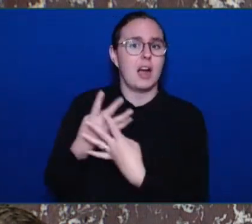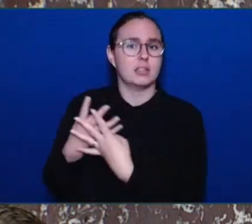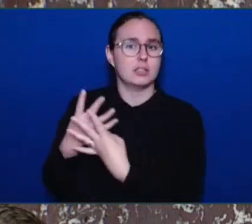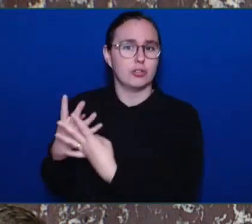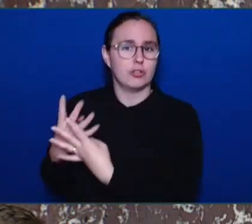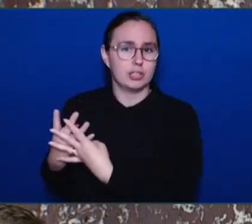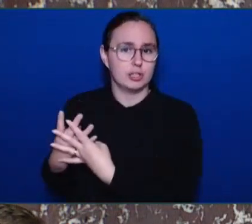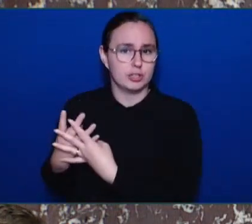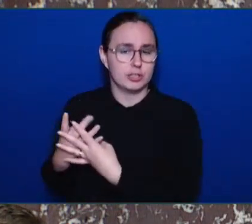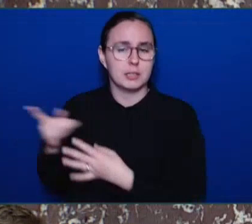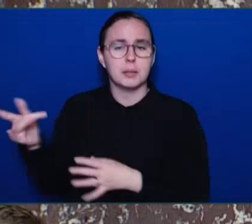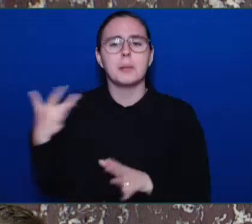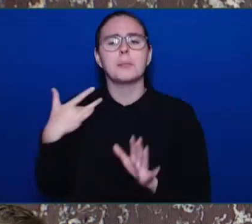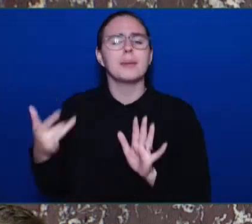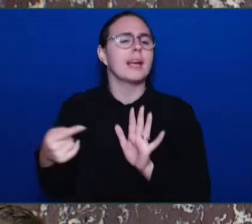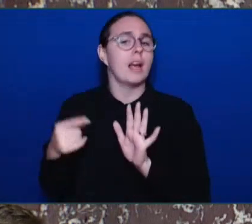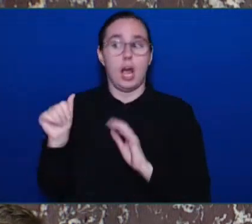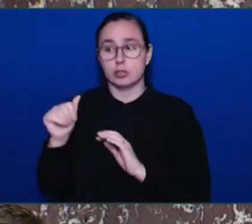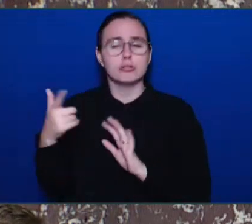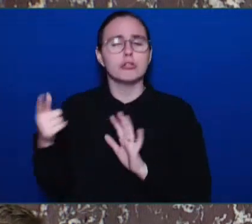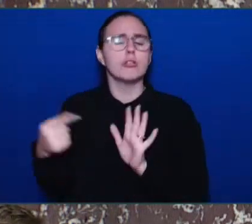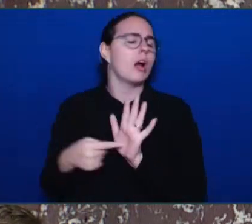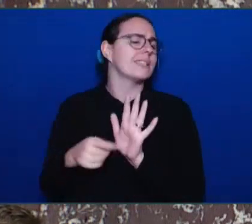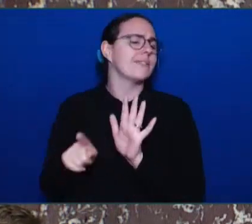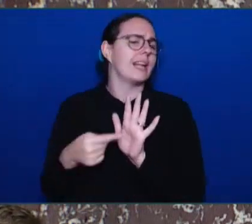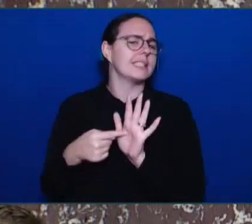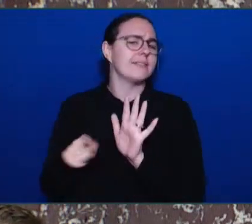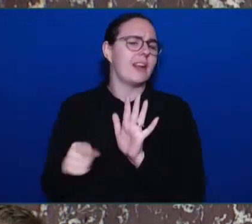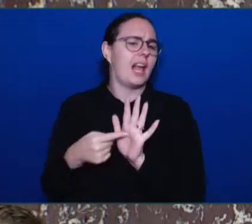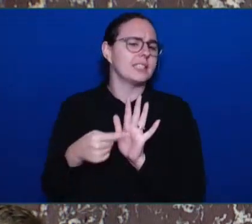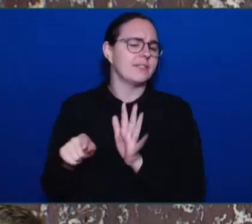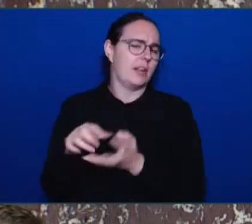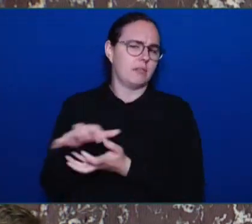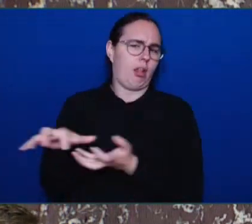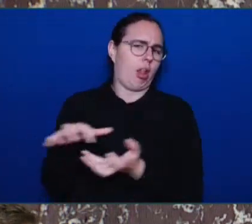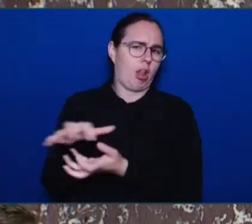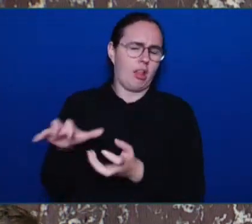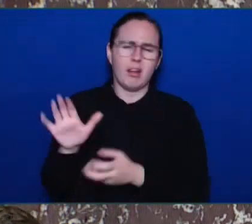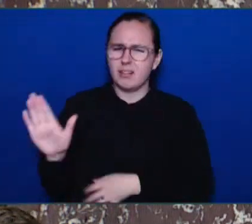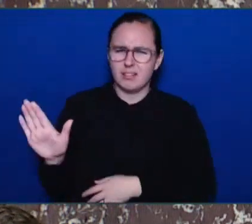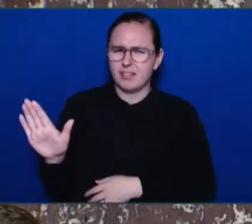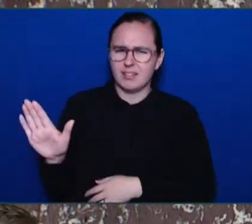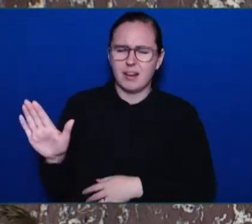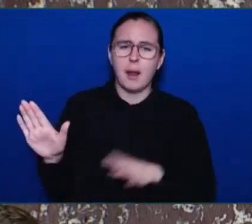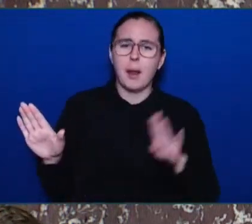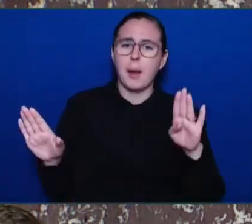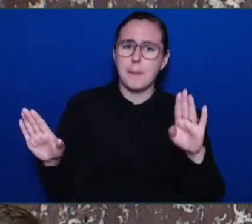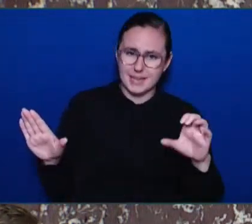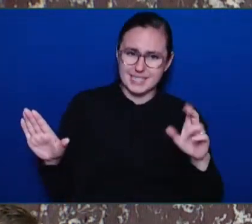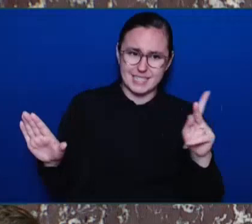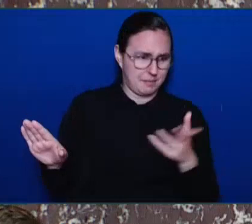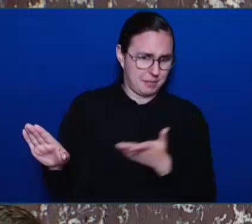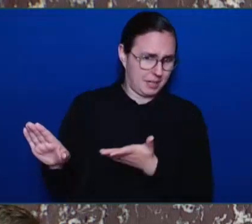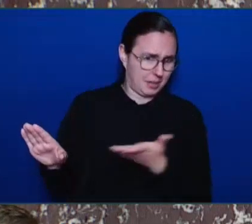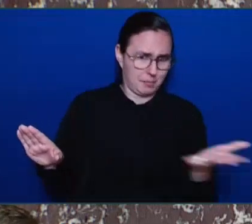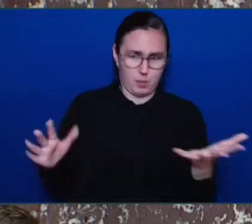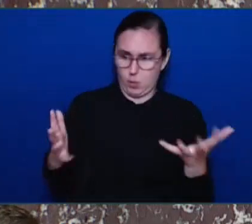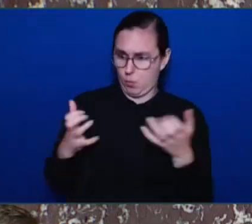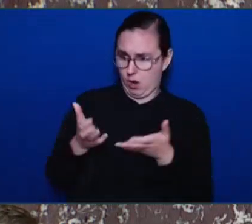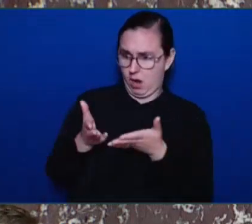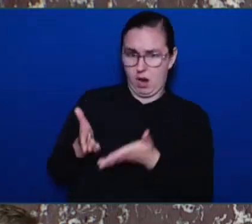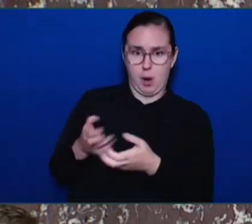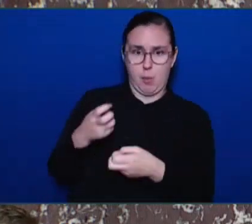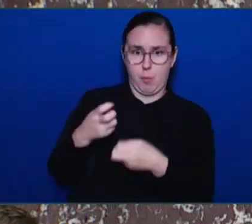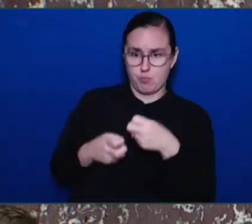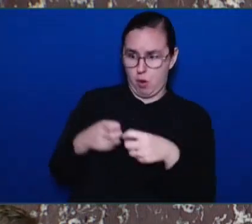BC expect this government to deal with issues within BC and actually create safe streets. So let's look at the crime stats. BC's Violent